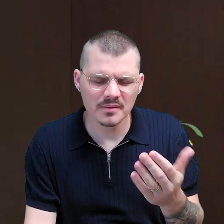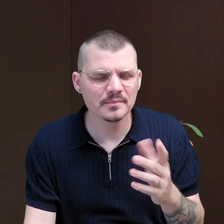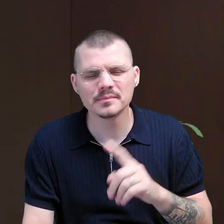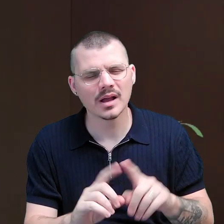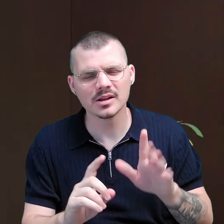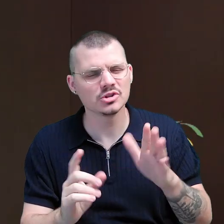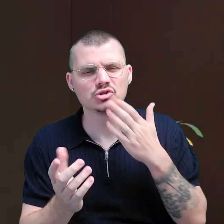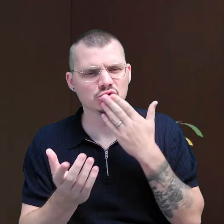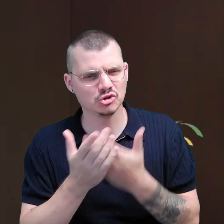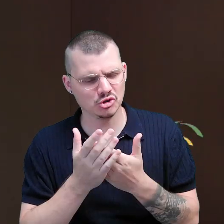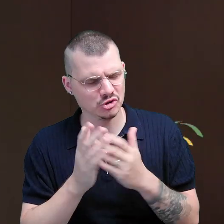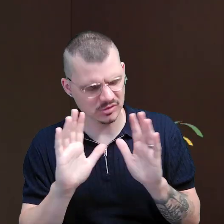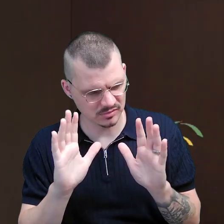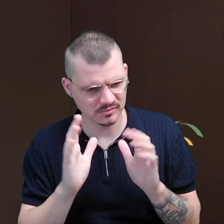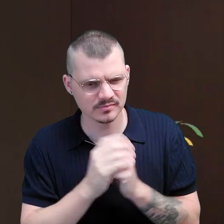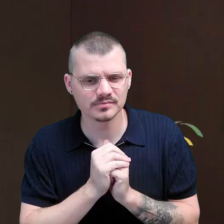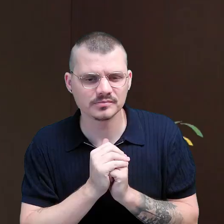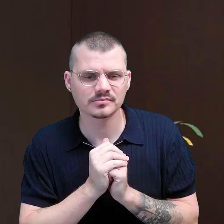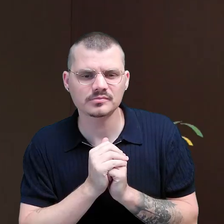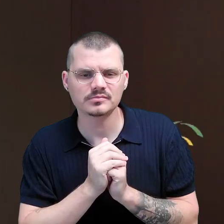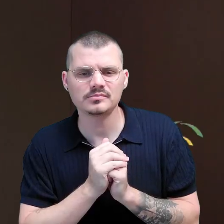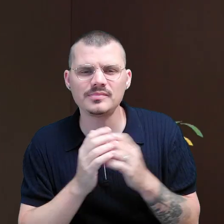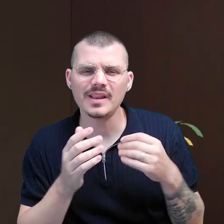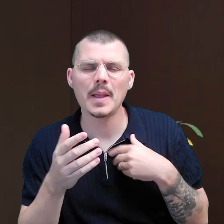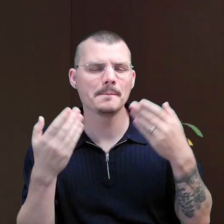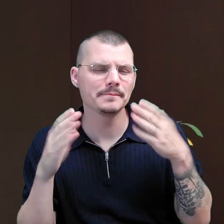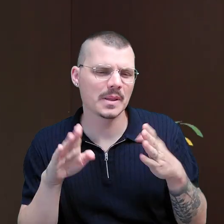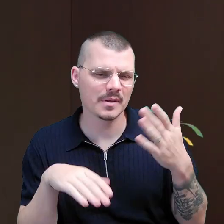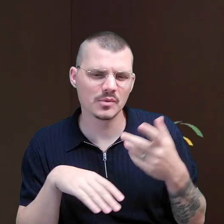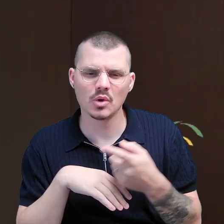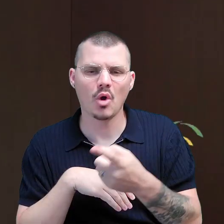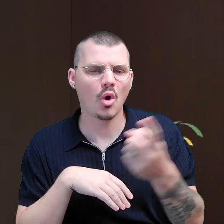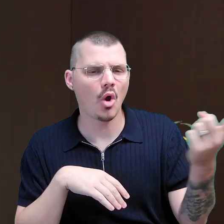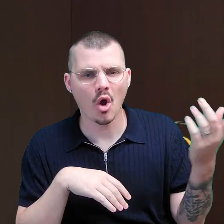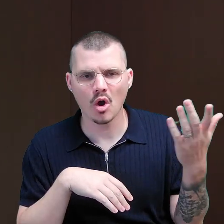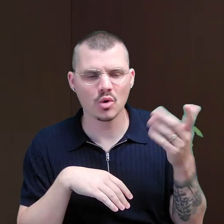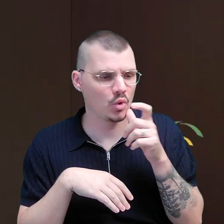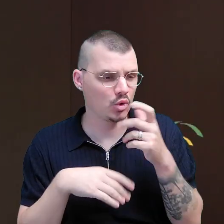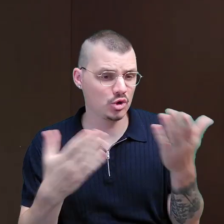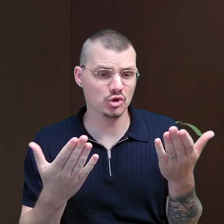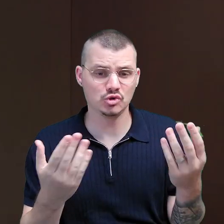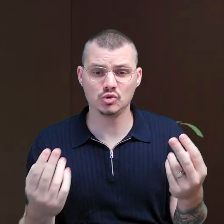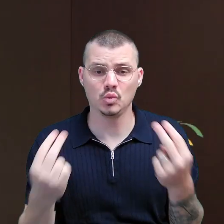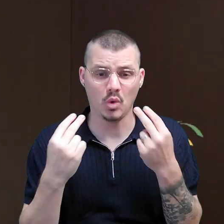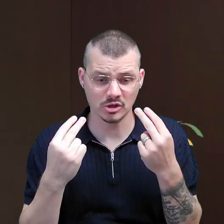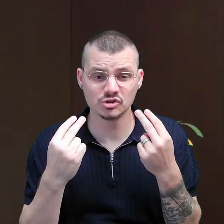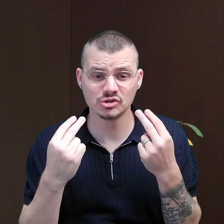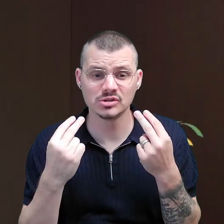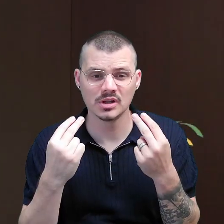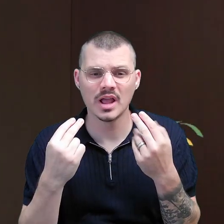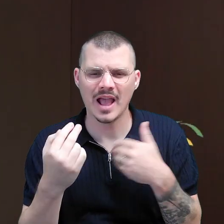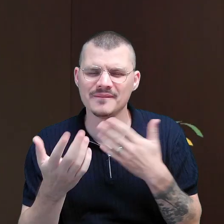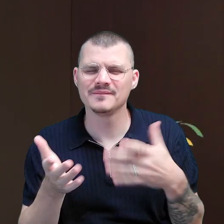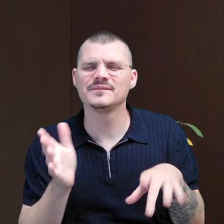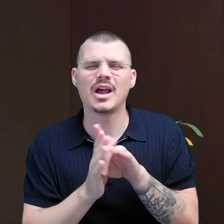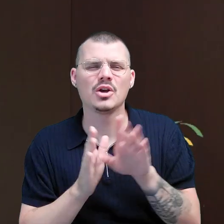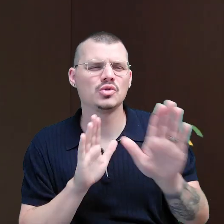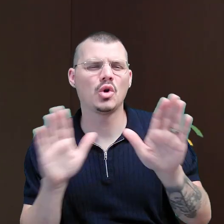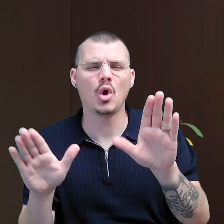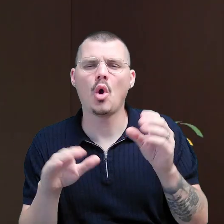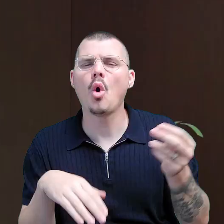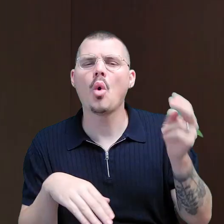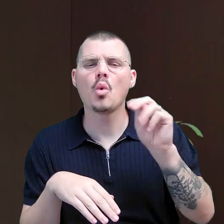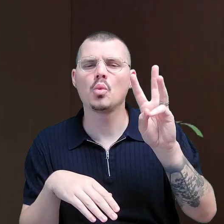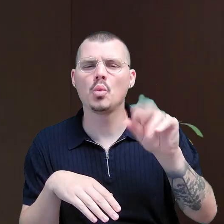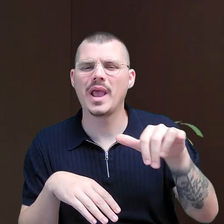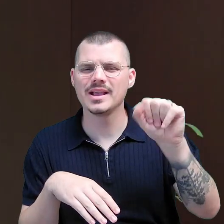on. But it's good not to. And I bet y'all have all here that are here watching this have